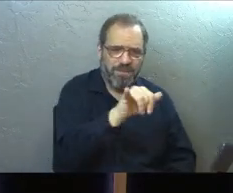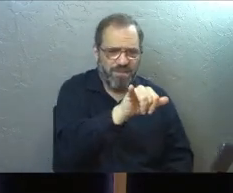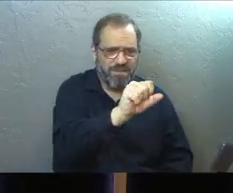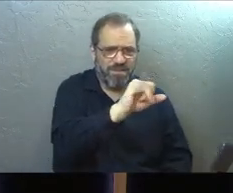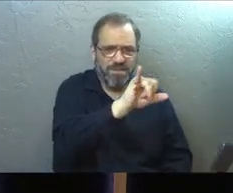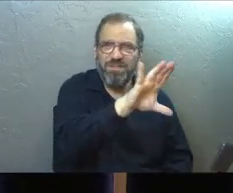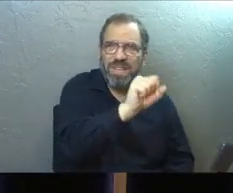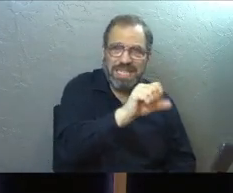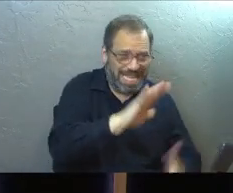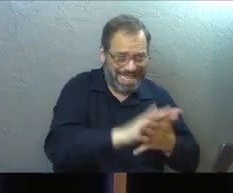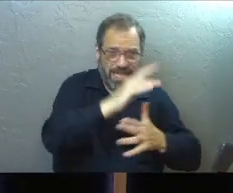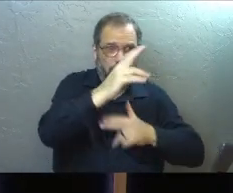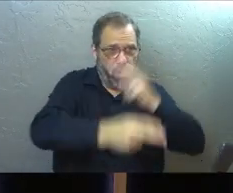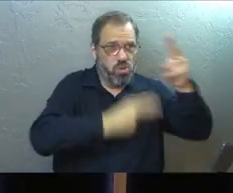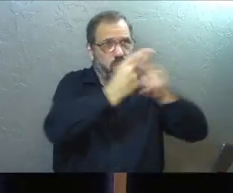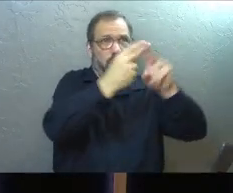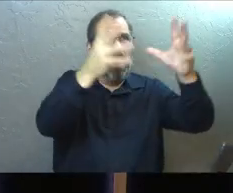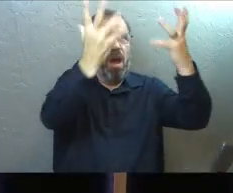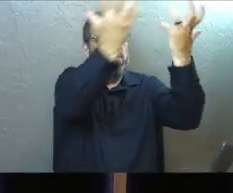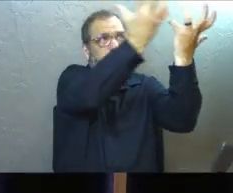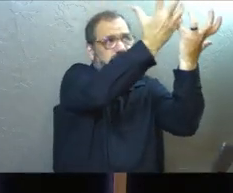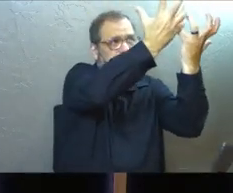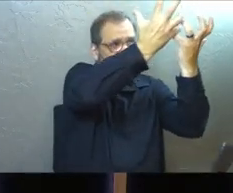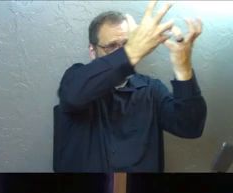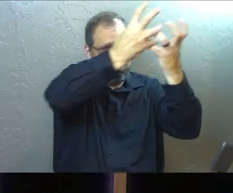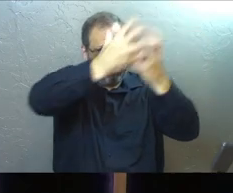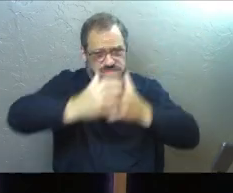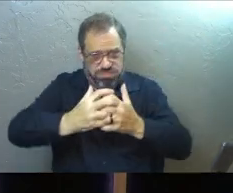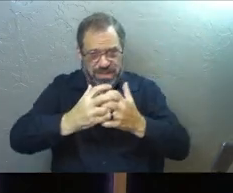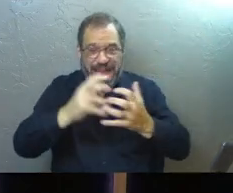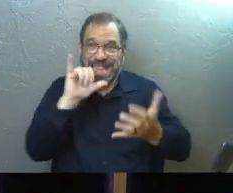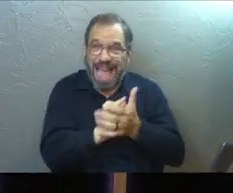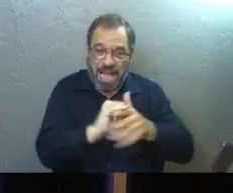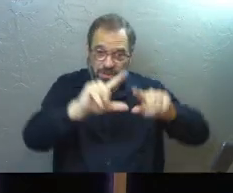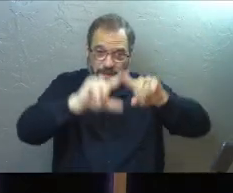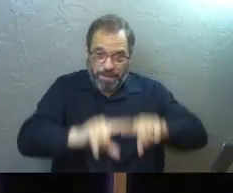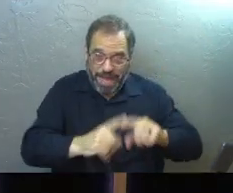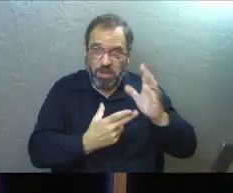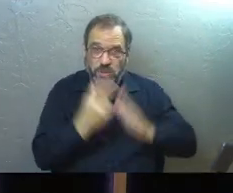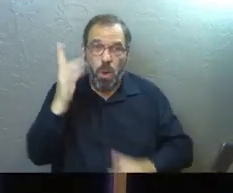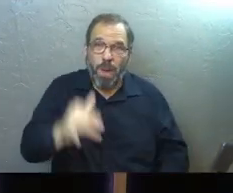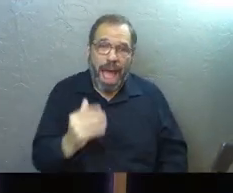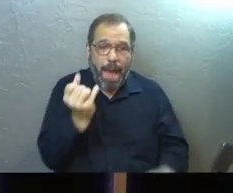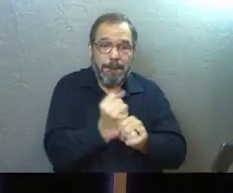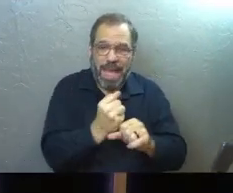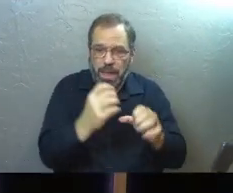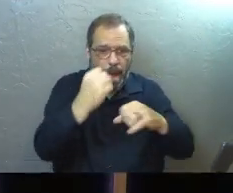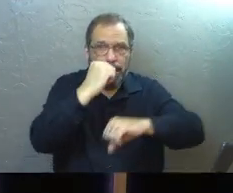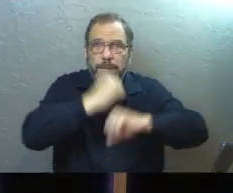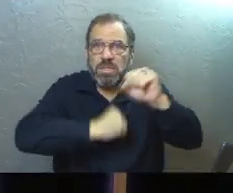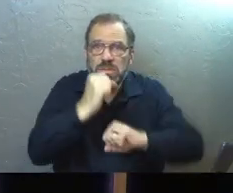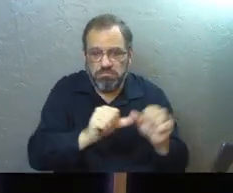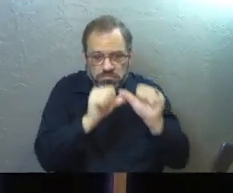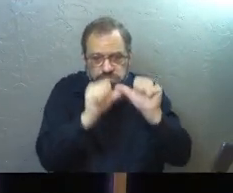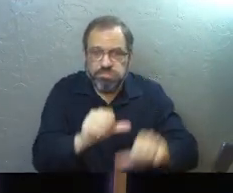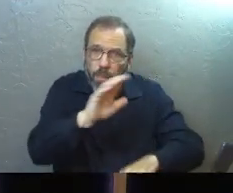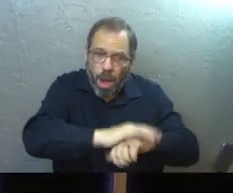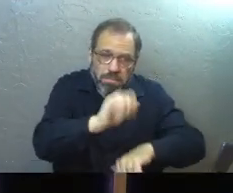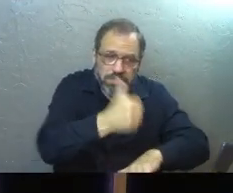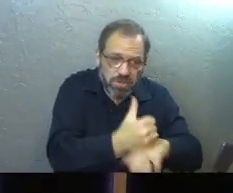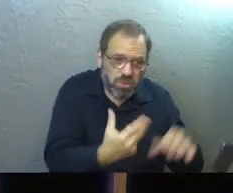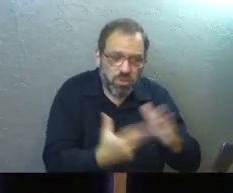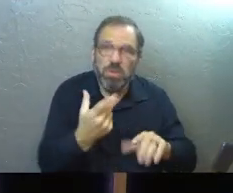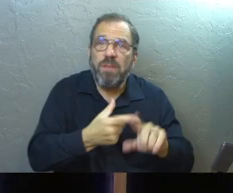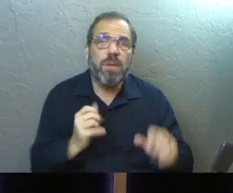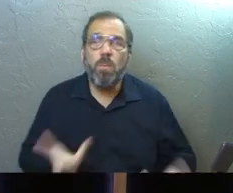that orders this universe and is a truth that we can stand on so that we can make machines that stand on that truth.